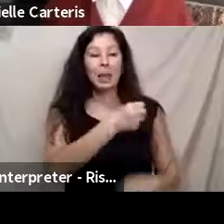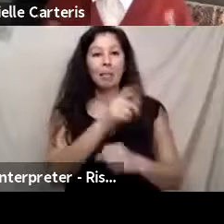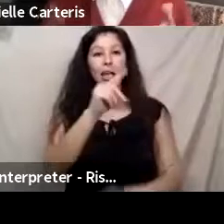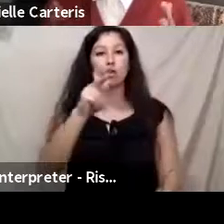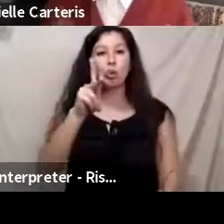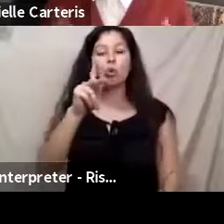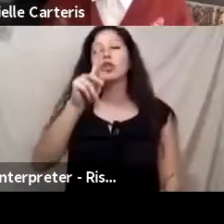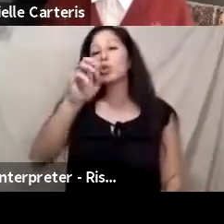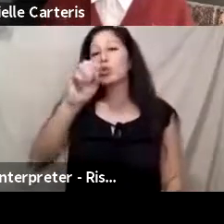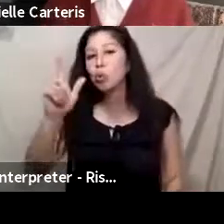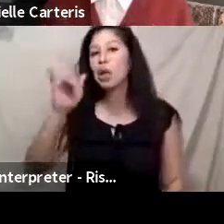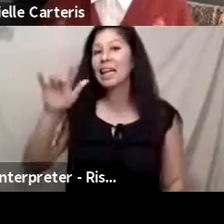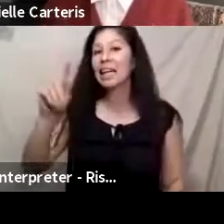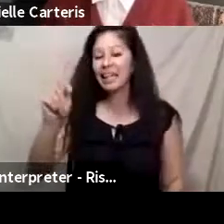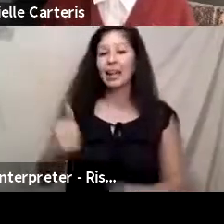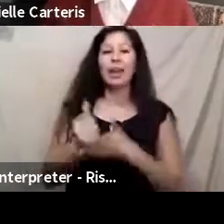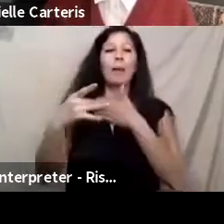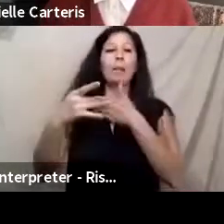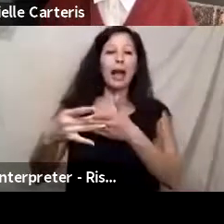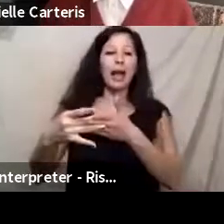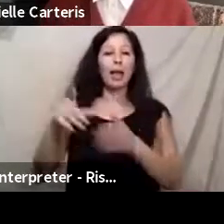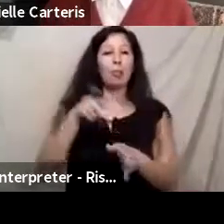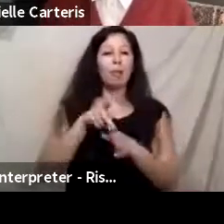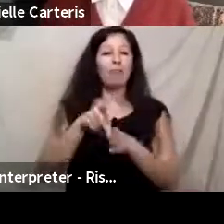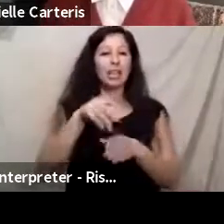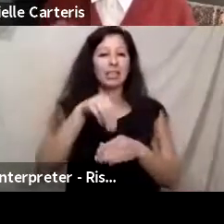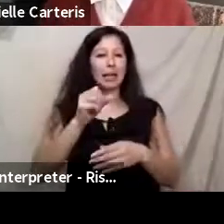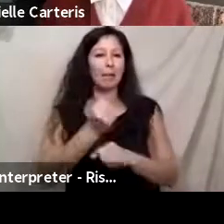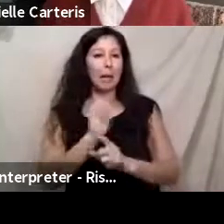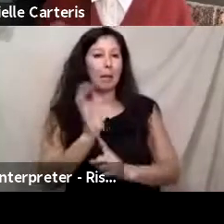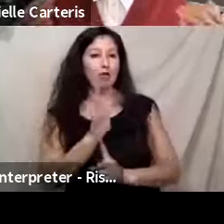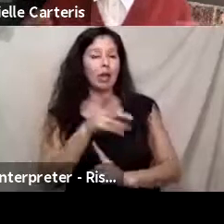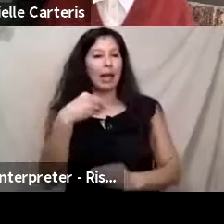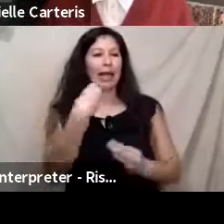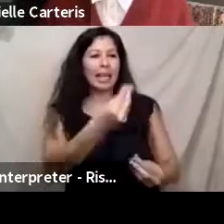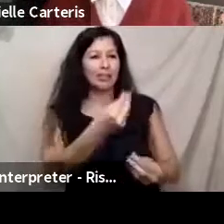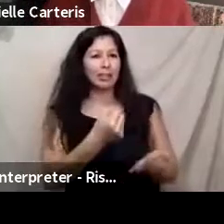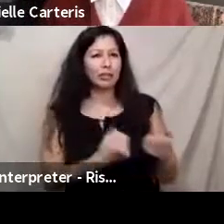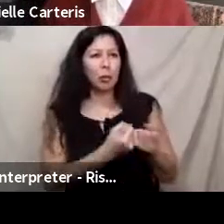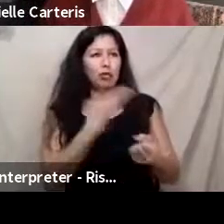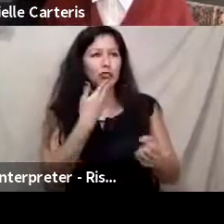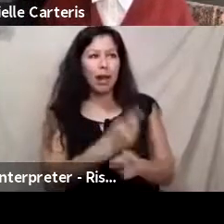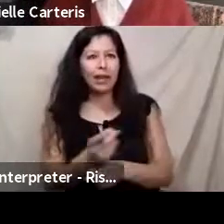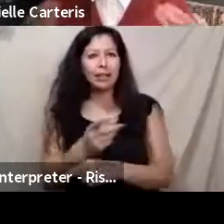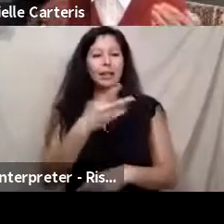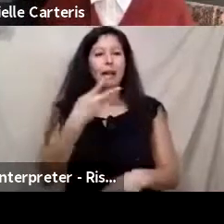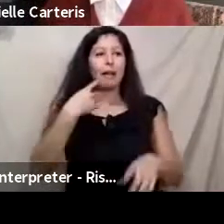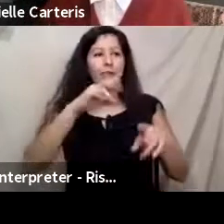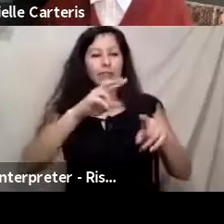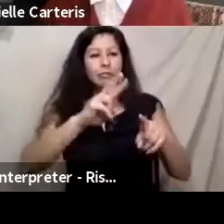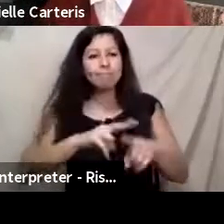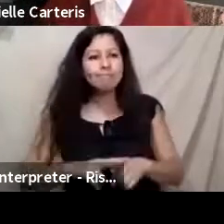to help guide entertainment professionals on this critical issue, providing helpful verbiage, dispelling myths, providing insights and steps